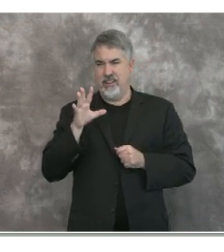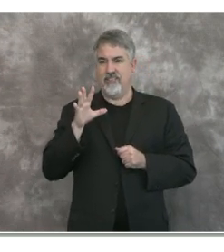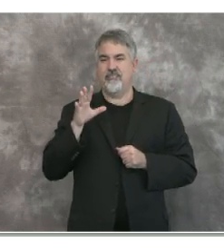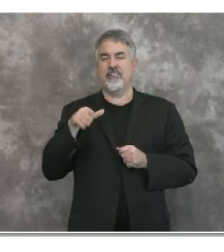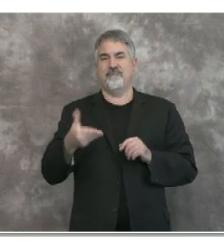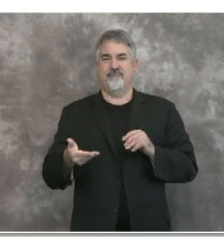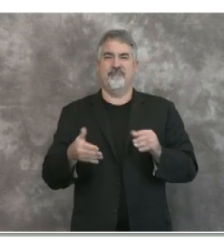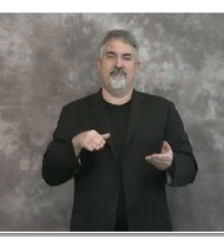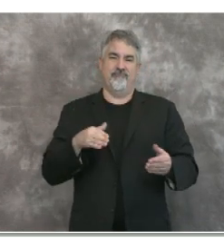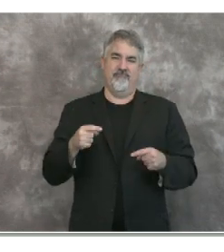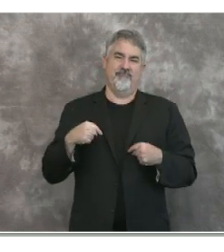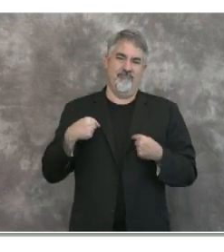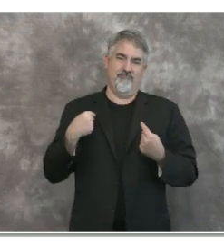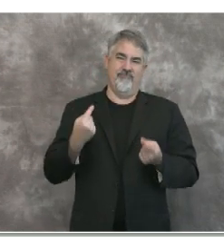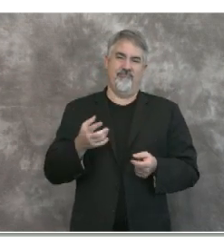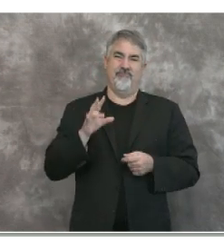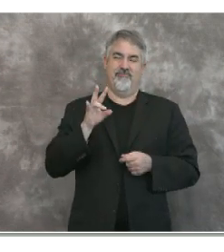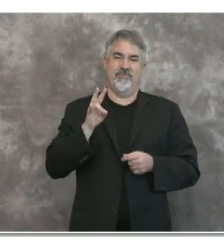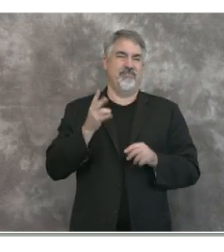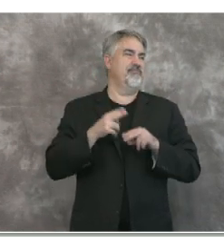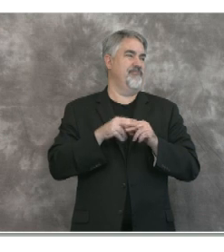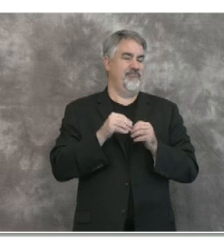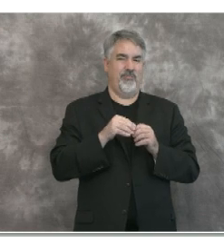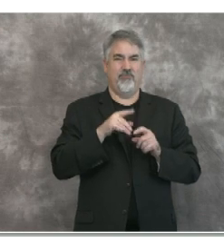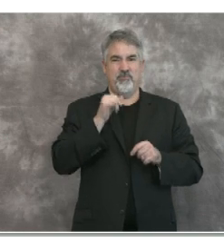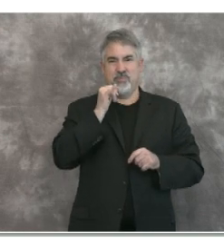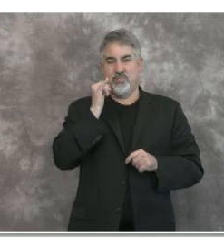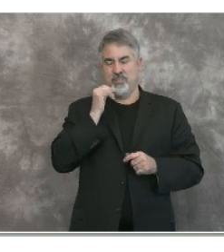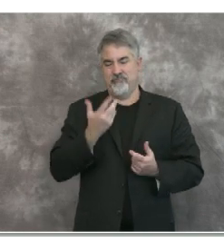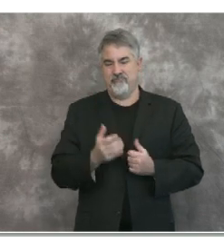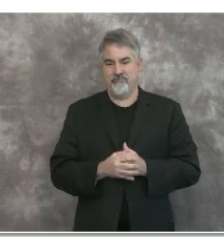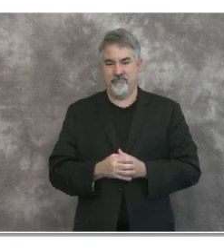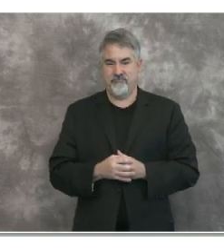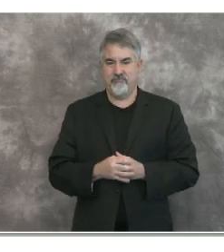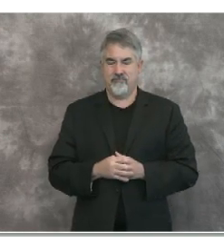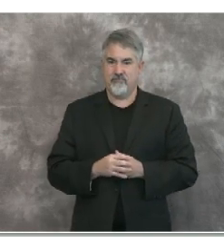7 more than reported yesterday. Now, of the total